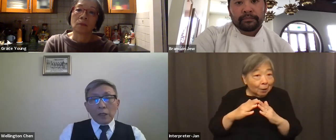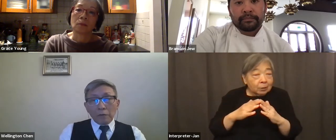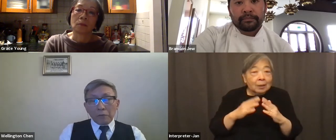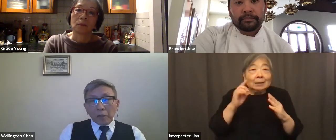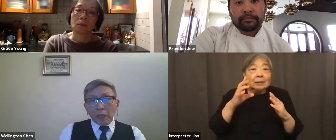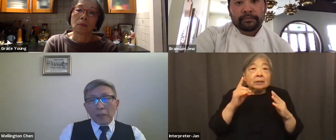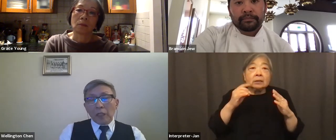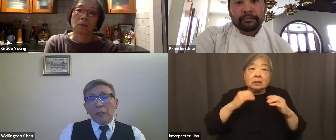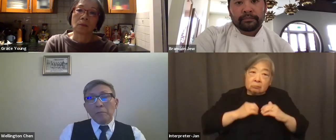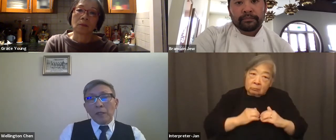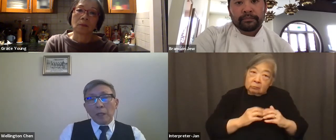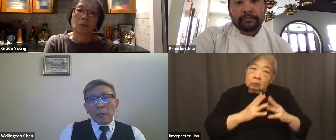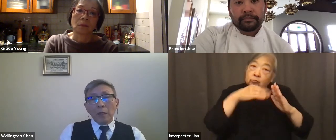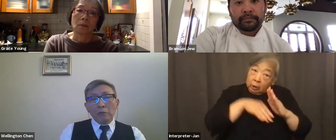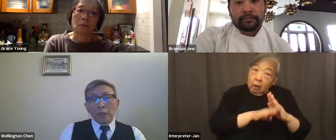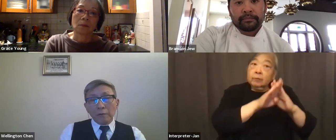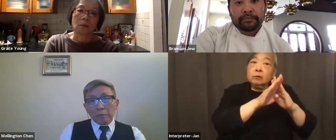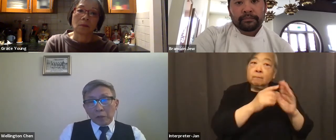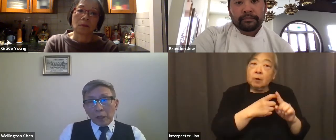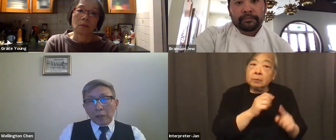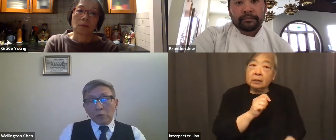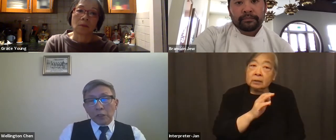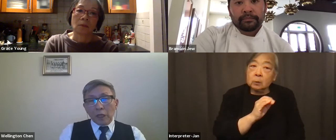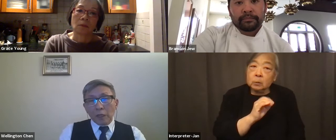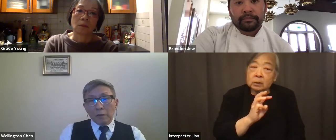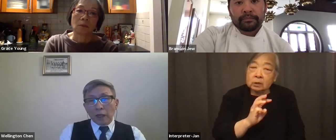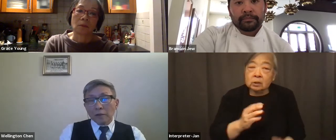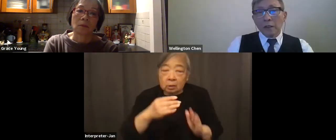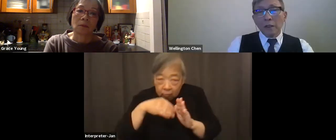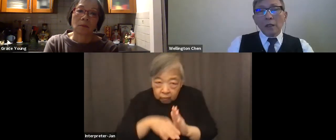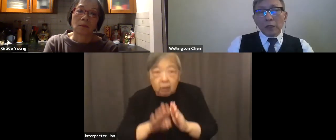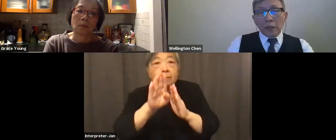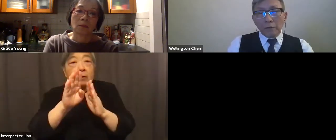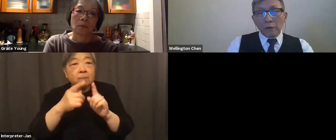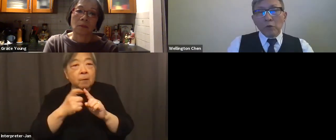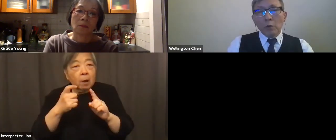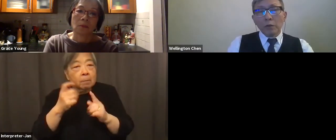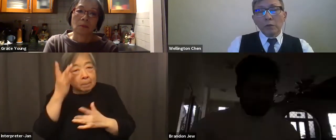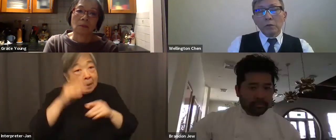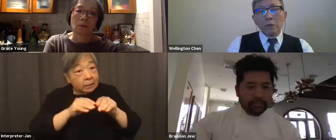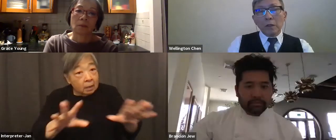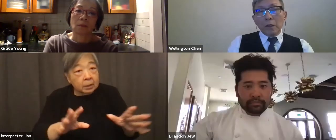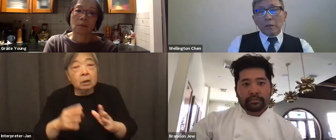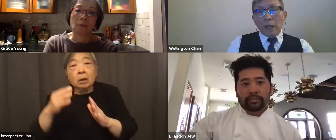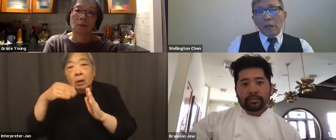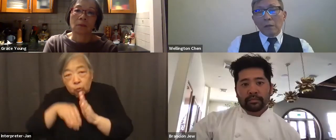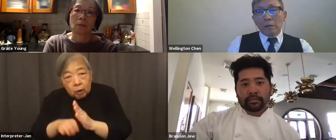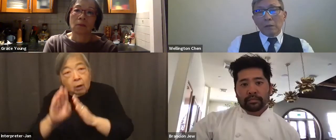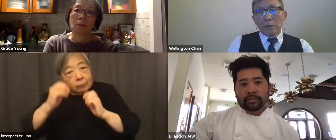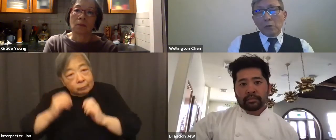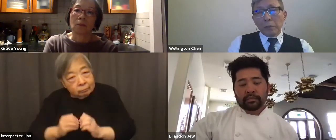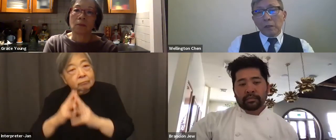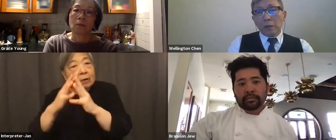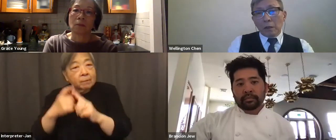recover from the 1918 pandemic, recover from the 1929 disaster, recover from World War Two, that